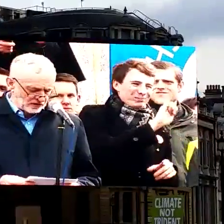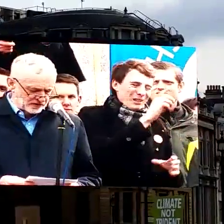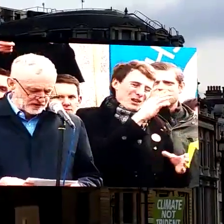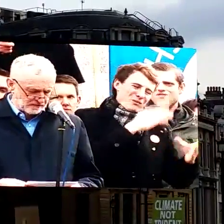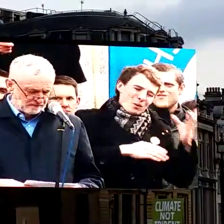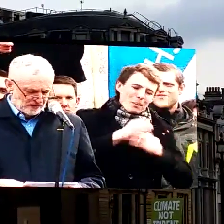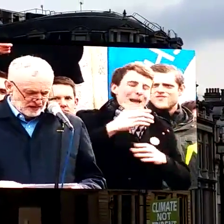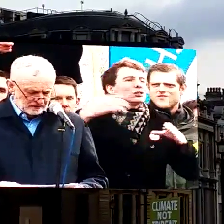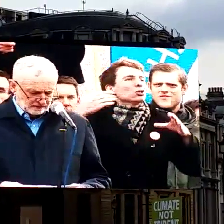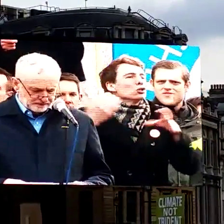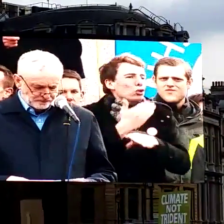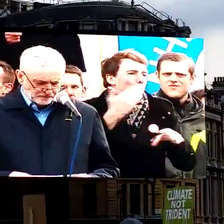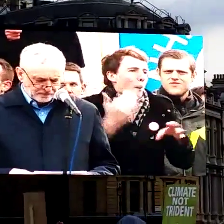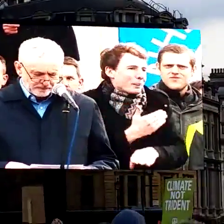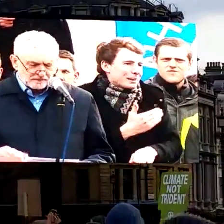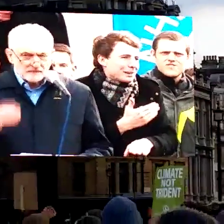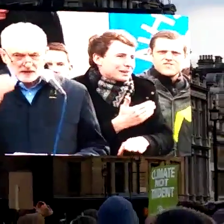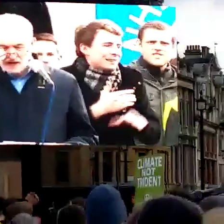community's skills.